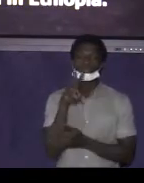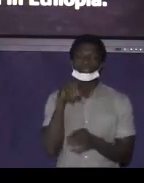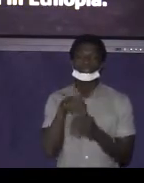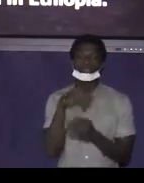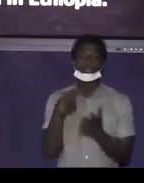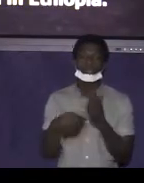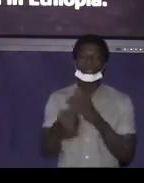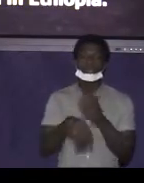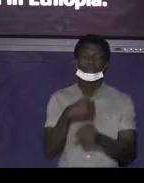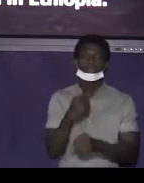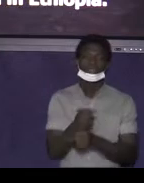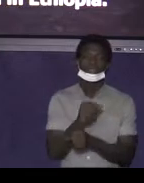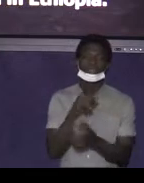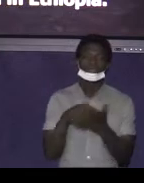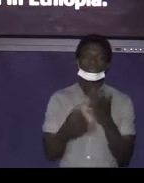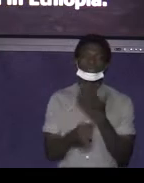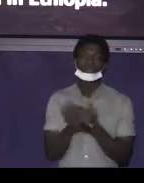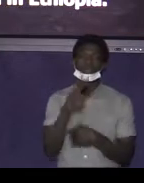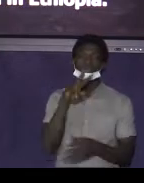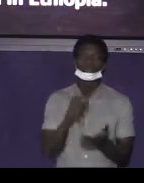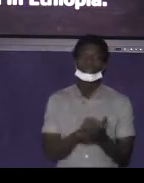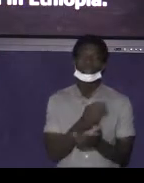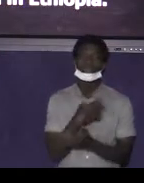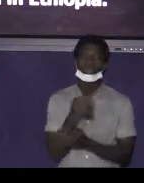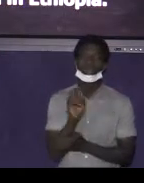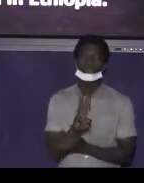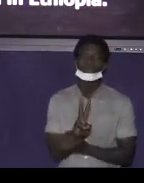July 2002. In what year?